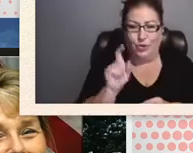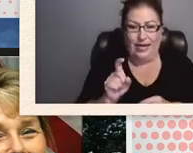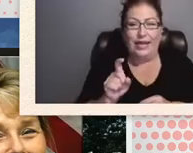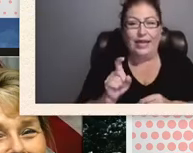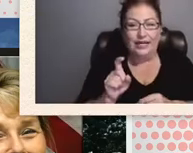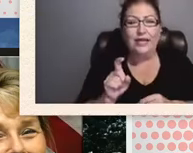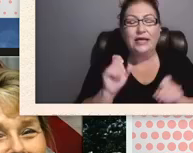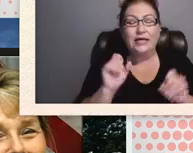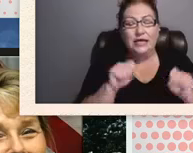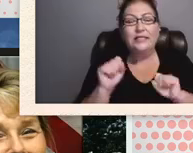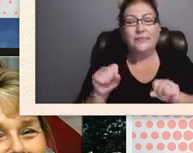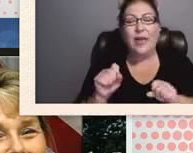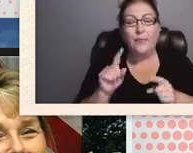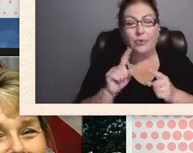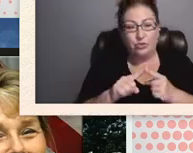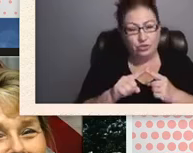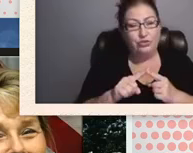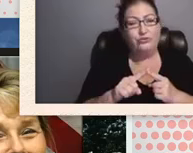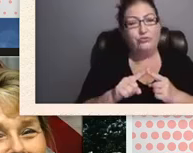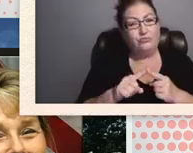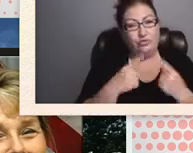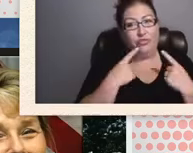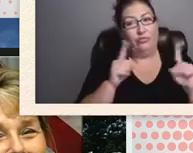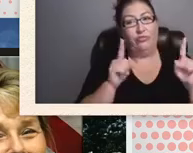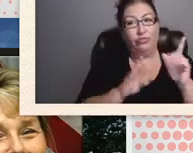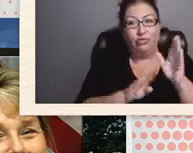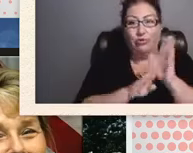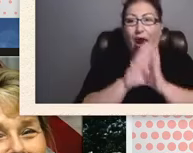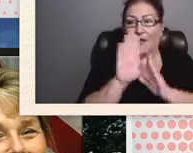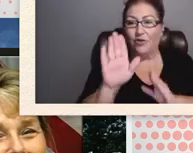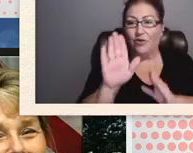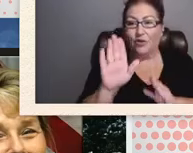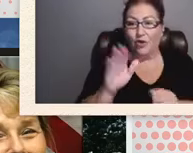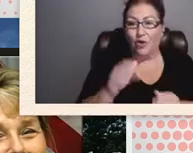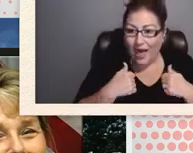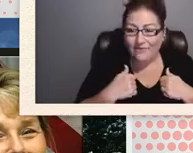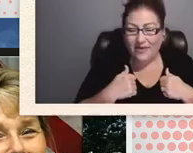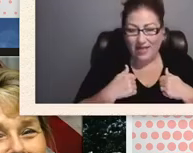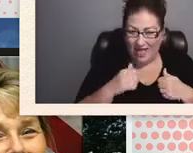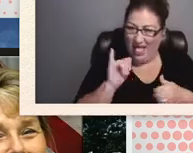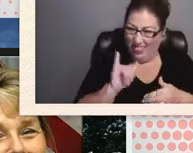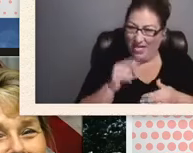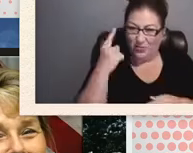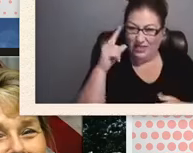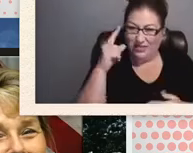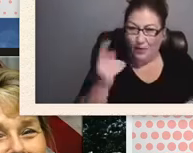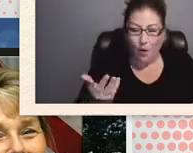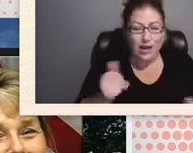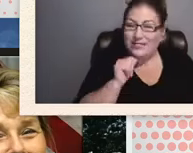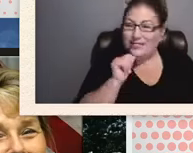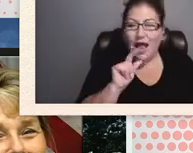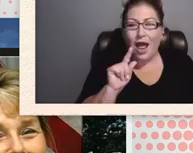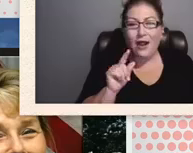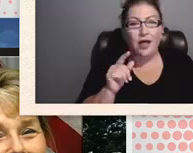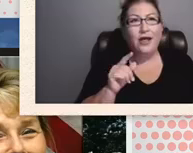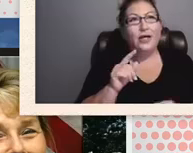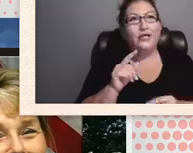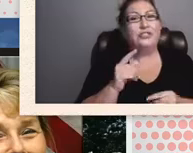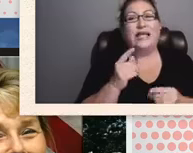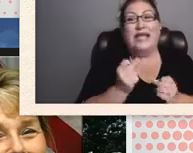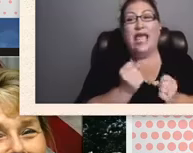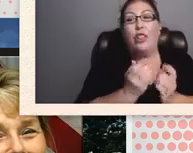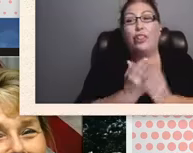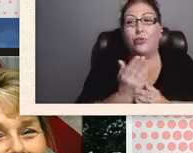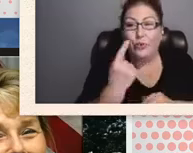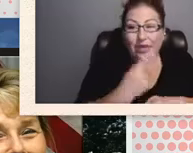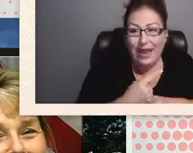able to thrive in your life. That's what all of this is about. It's not just about getting through the day. It's not just